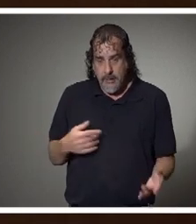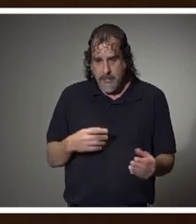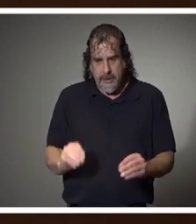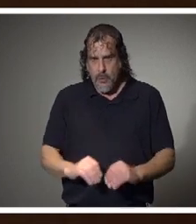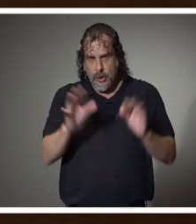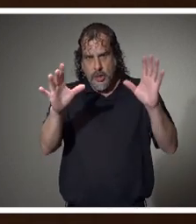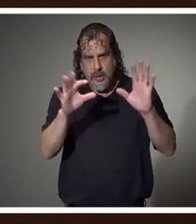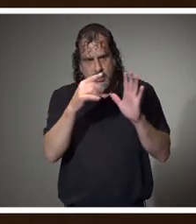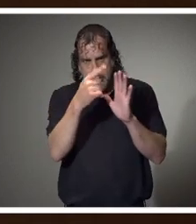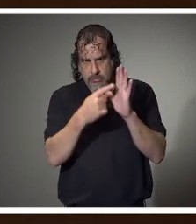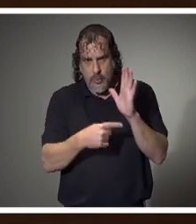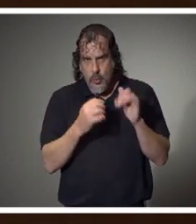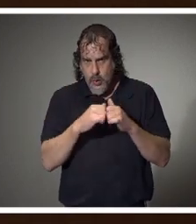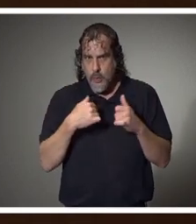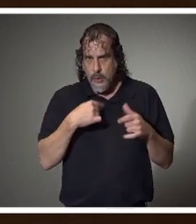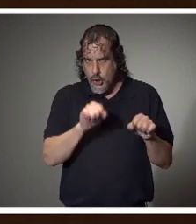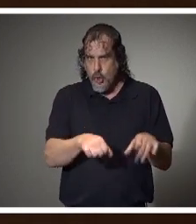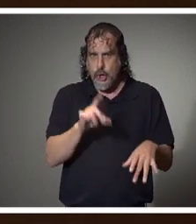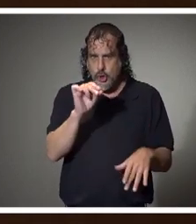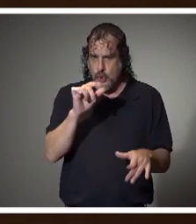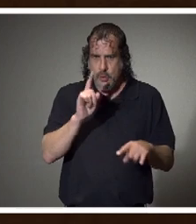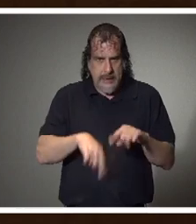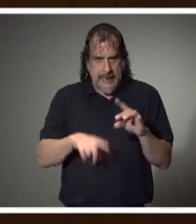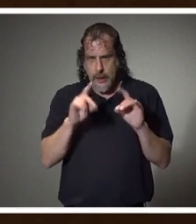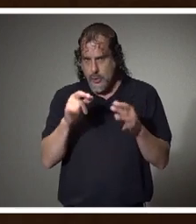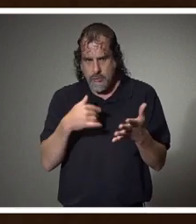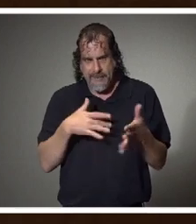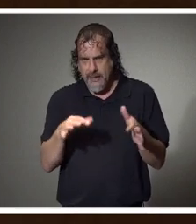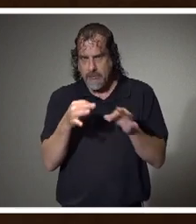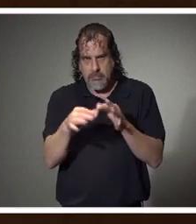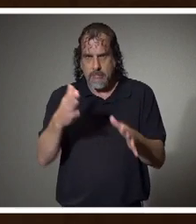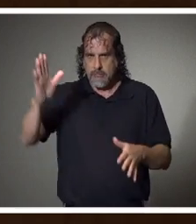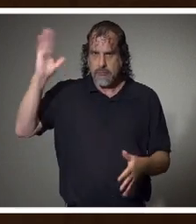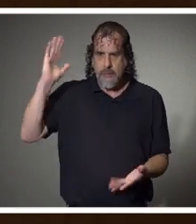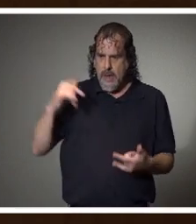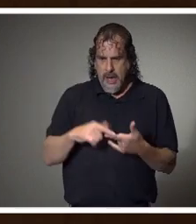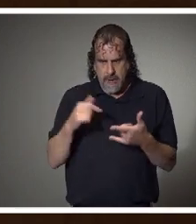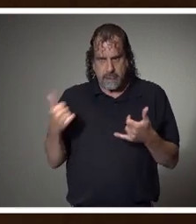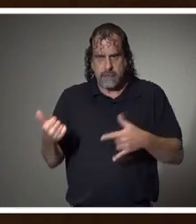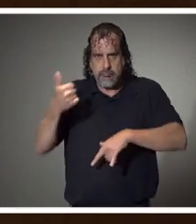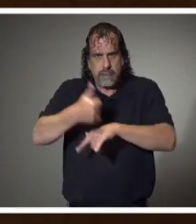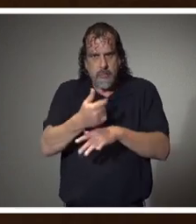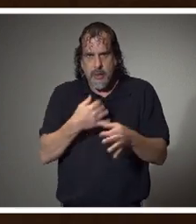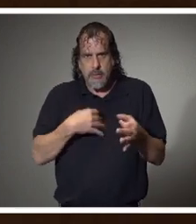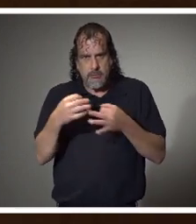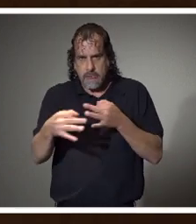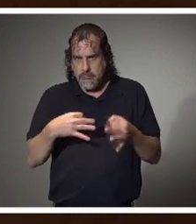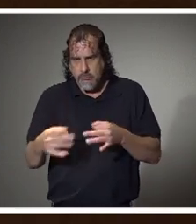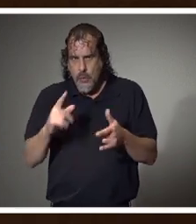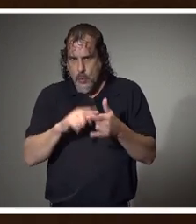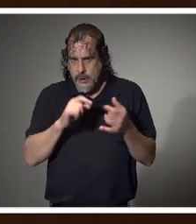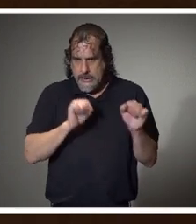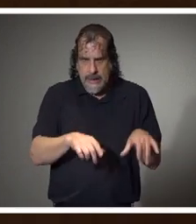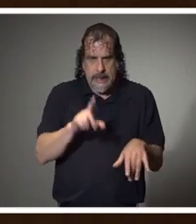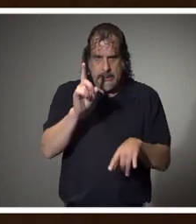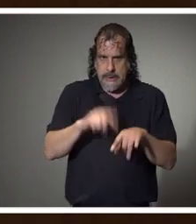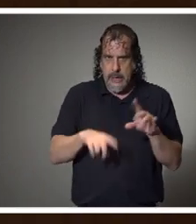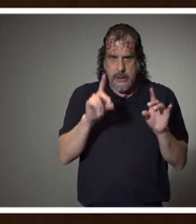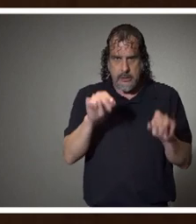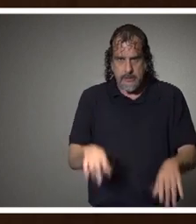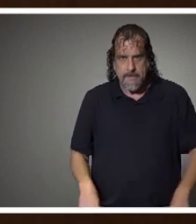what emergency procedures could be done, if that that they could and should have hopefully could be make sure their patients had access